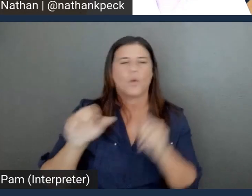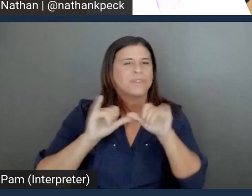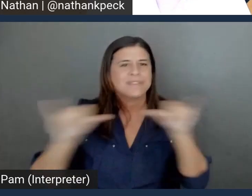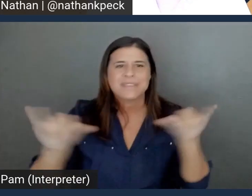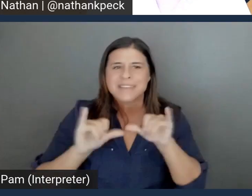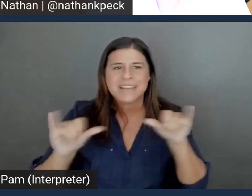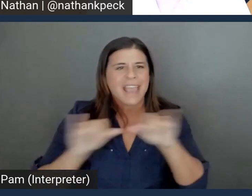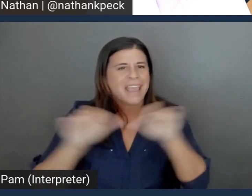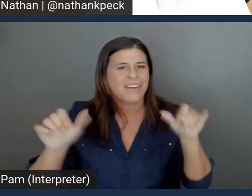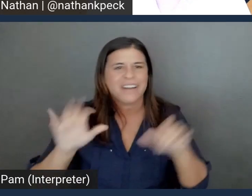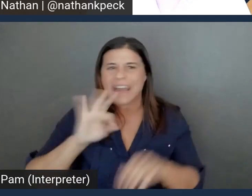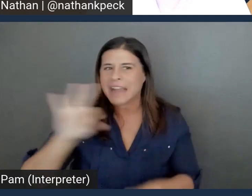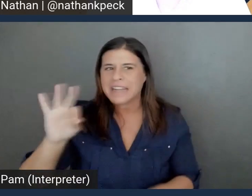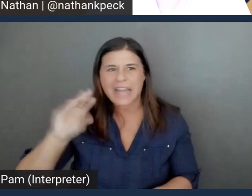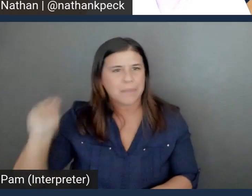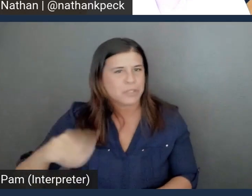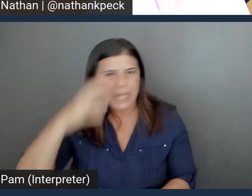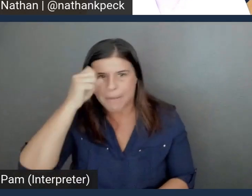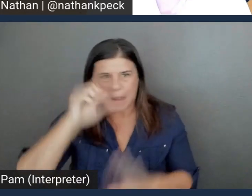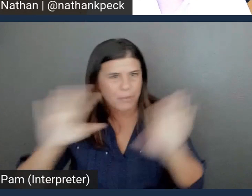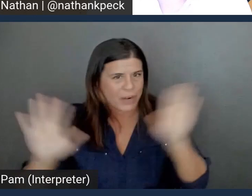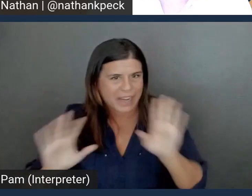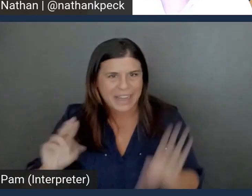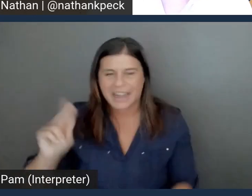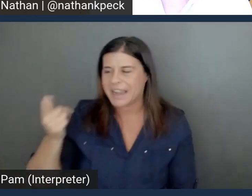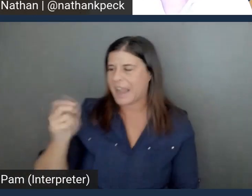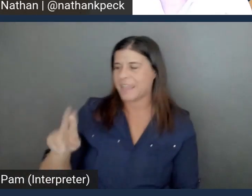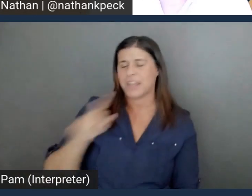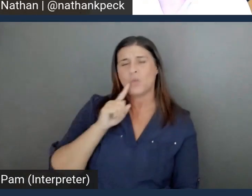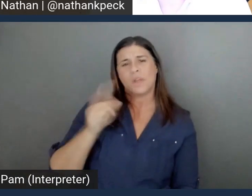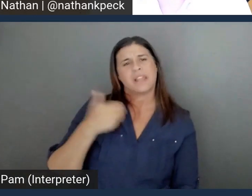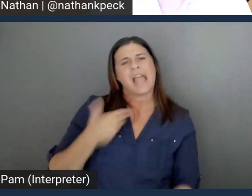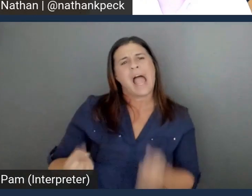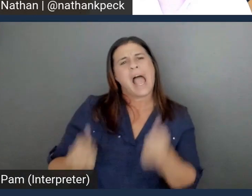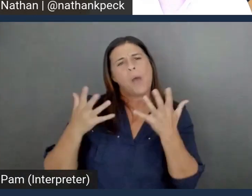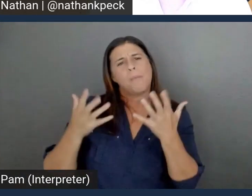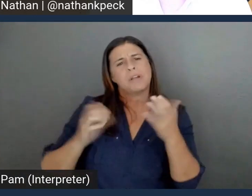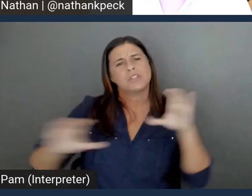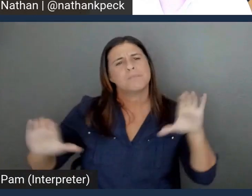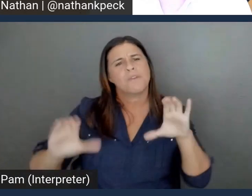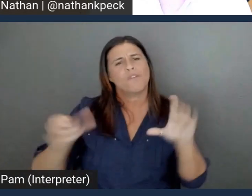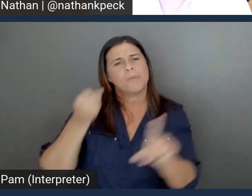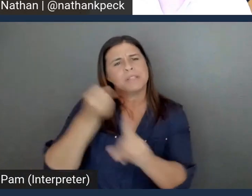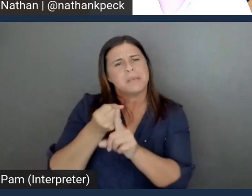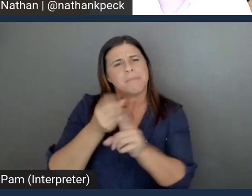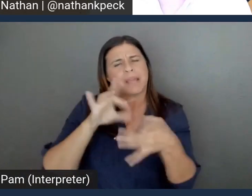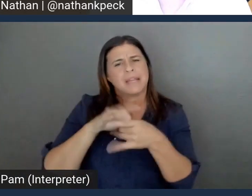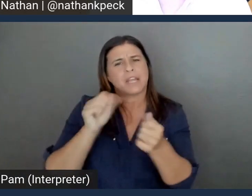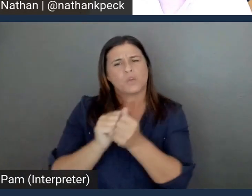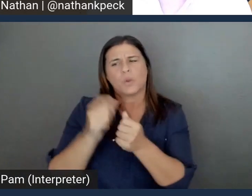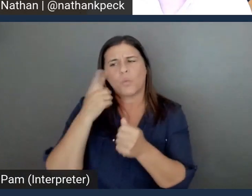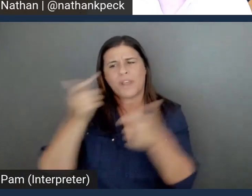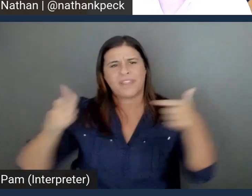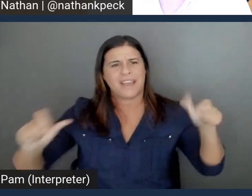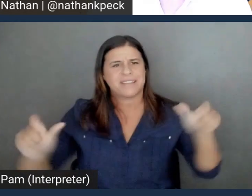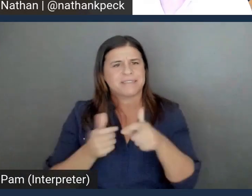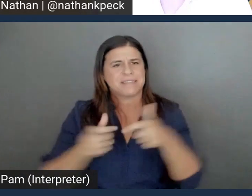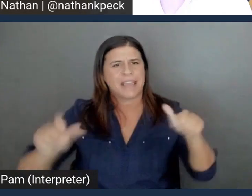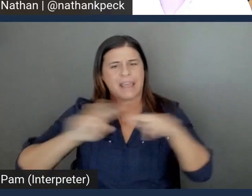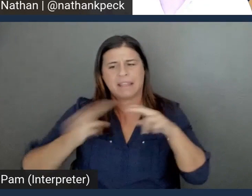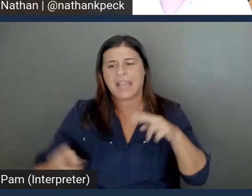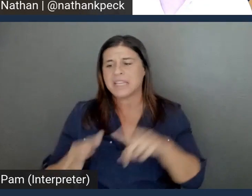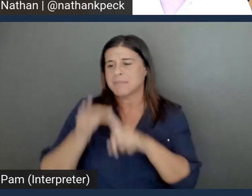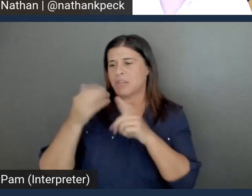Because Yeah, the that's company one of the things I Yeah. wanted to ask about. Like, is there how much is the performance impact associated with doing this scaling? Especially if I'm scaling out a